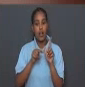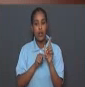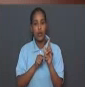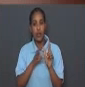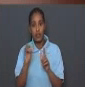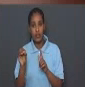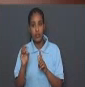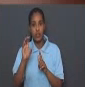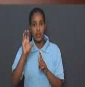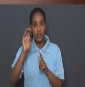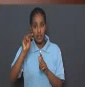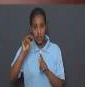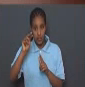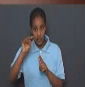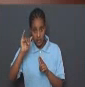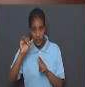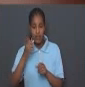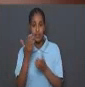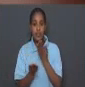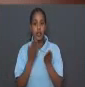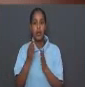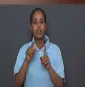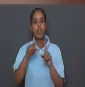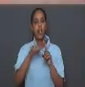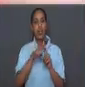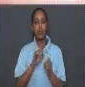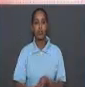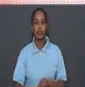the nickel oxide serves as the cathode.